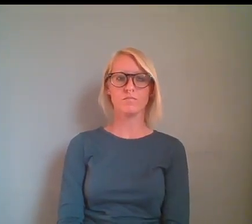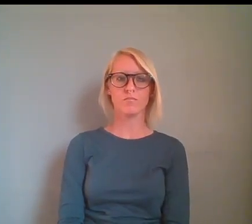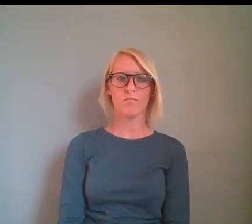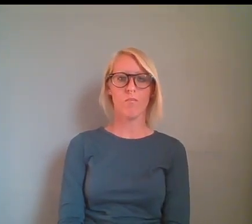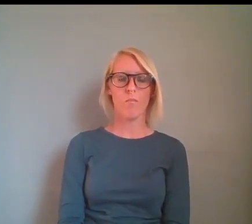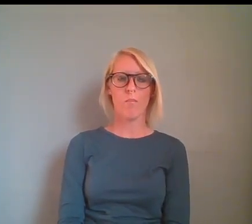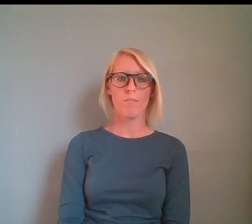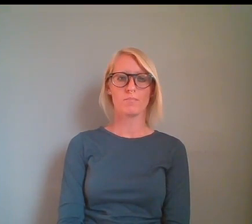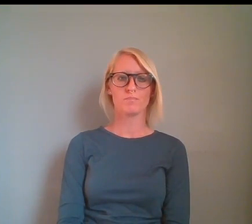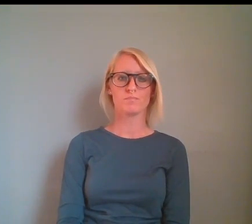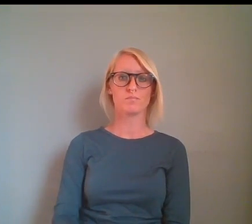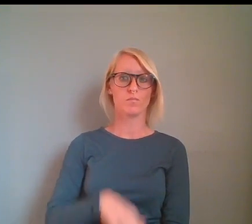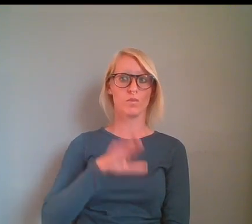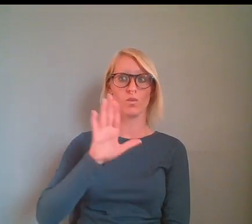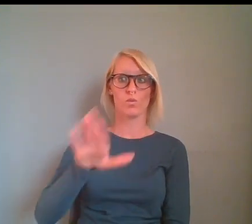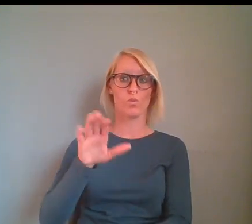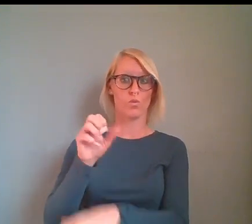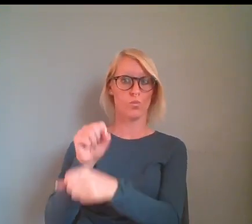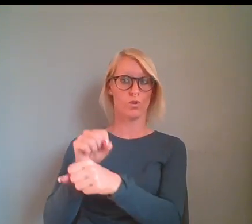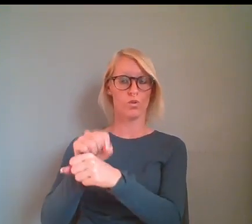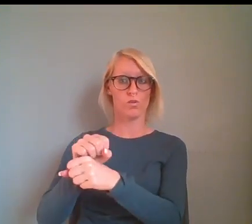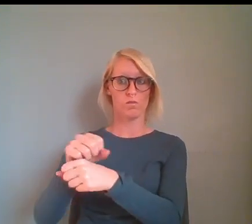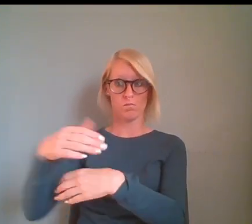So at your workstations,